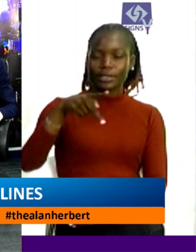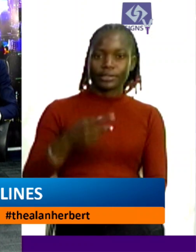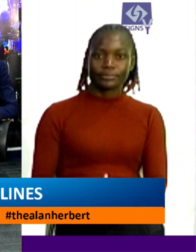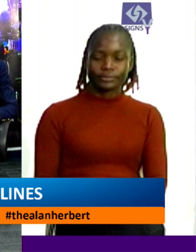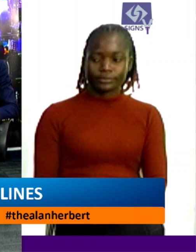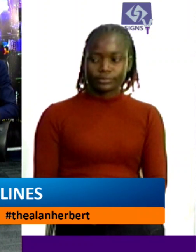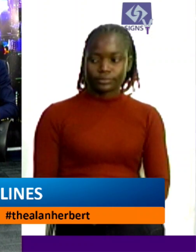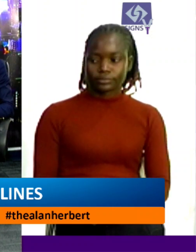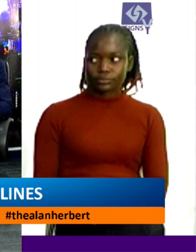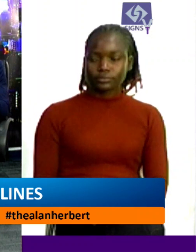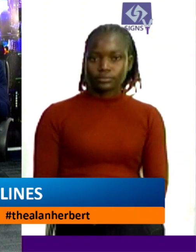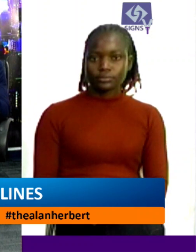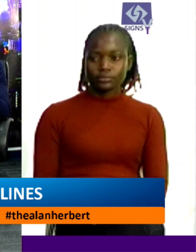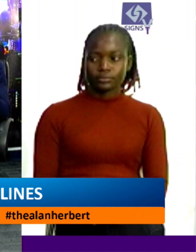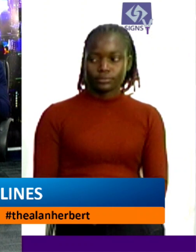of Kenya. Yes.